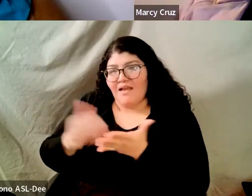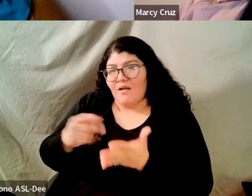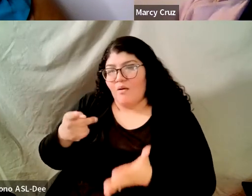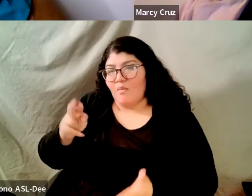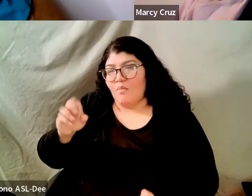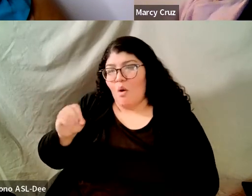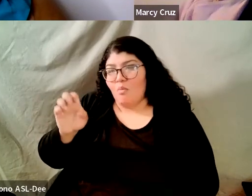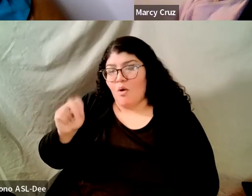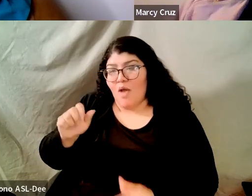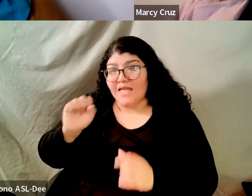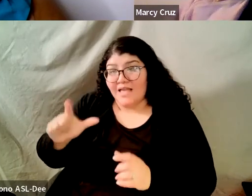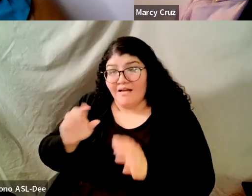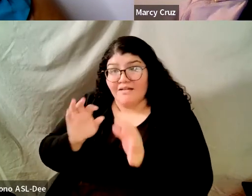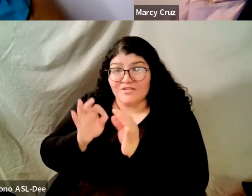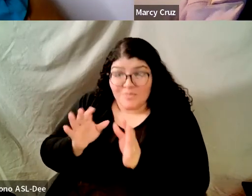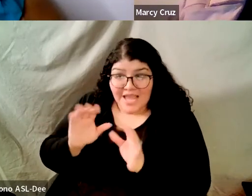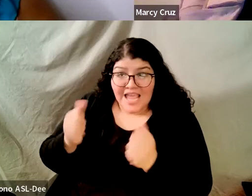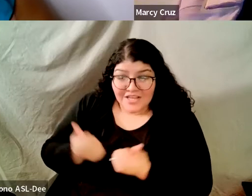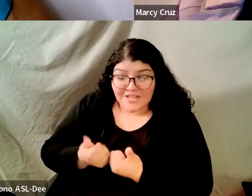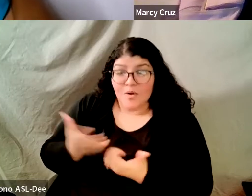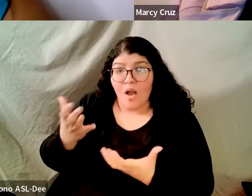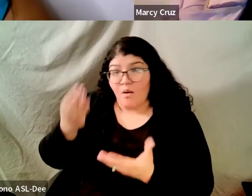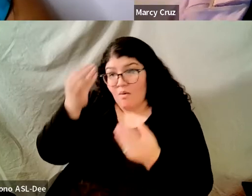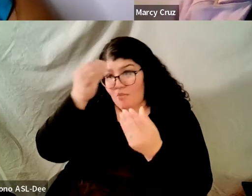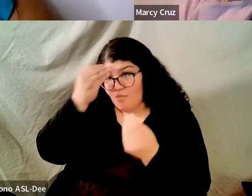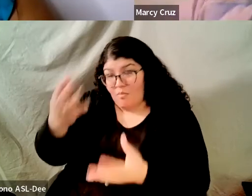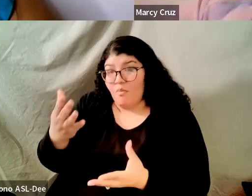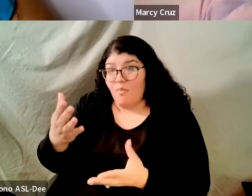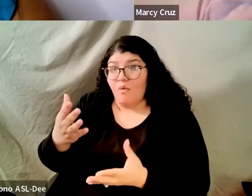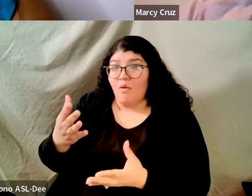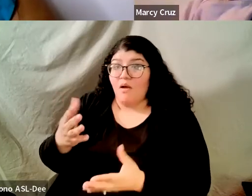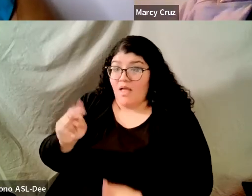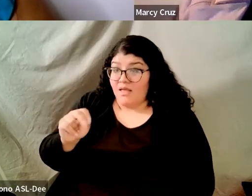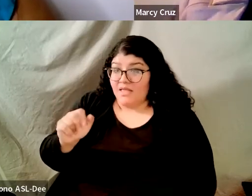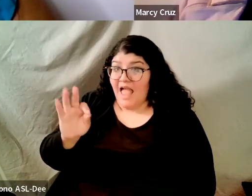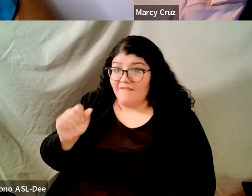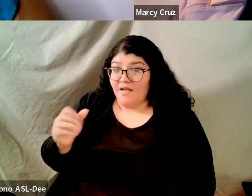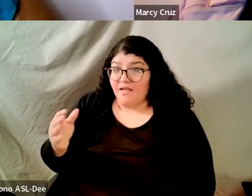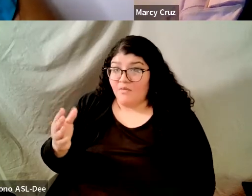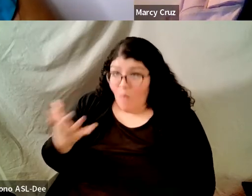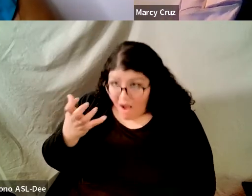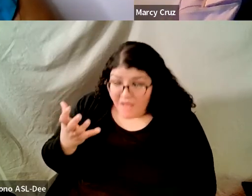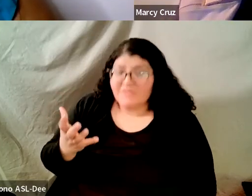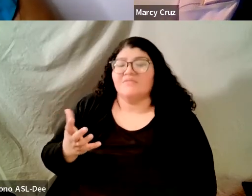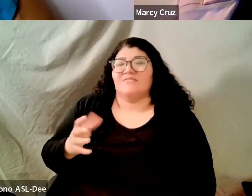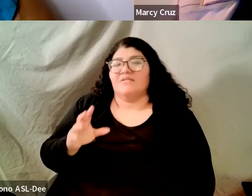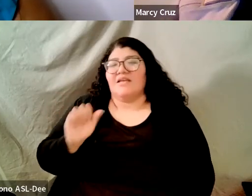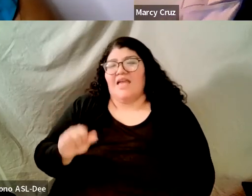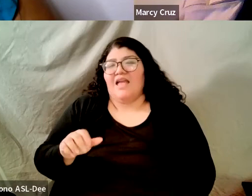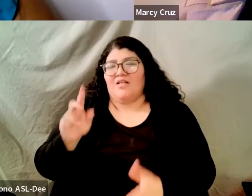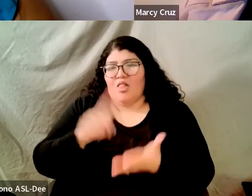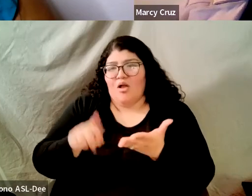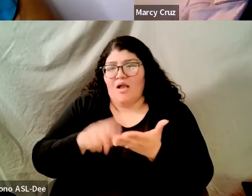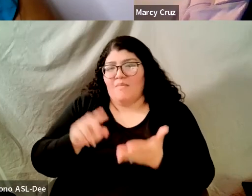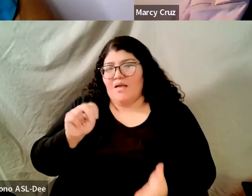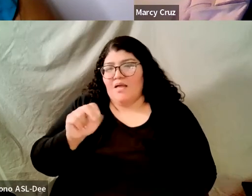ASL. And if you want to find out more information about NAAFA, you can visit naafa.org. And I just want to say